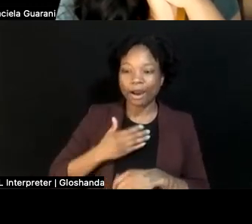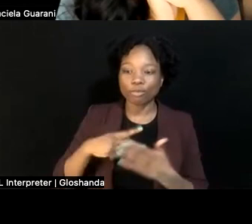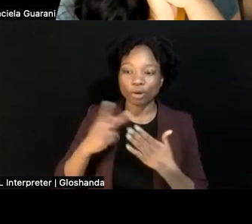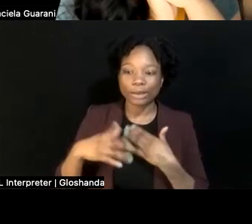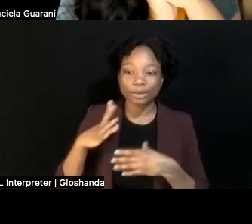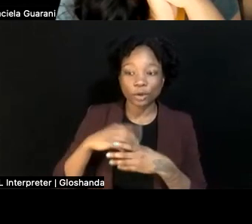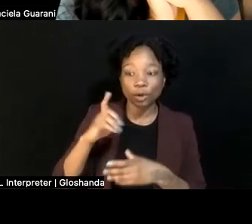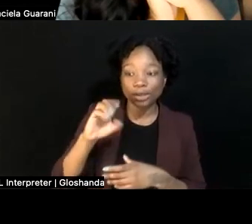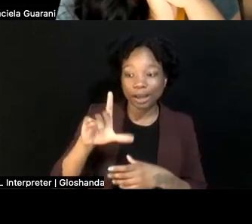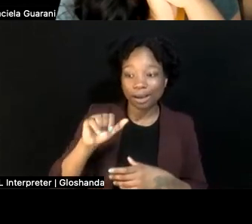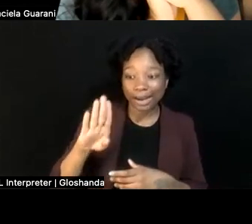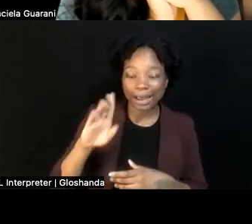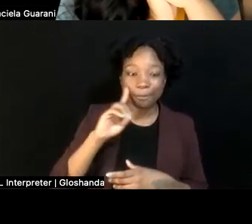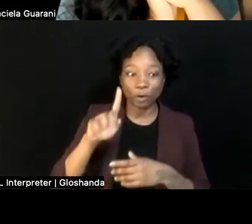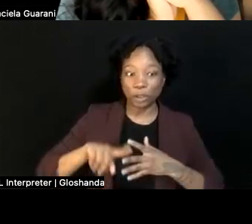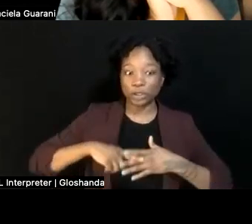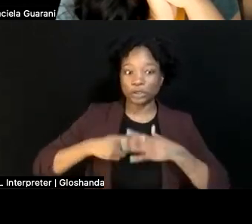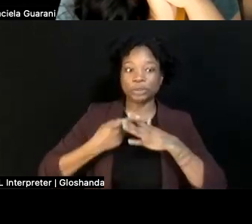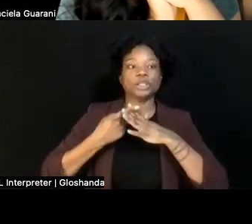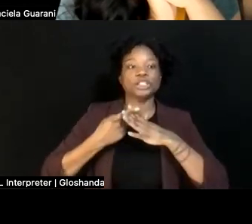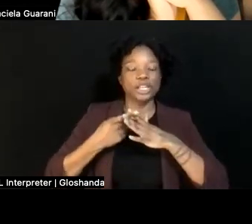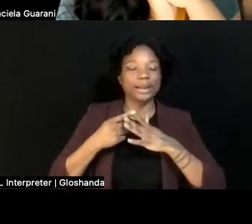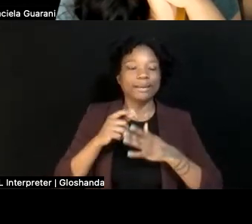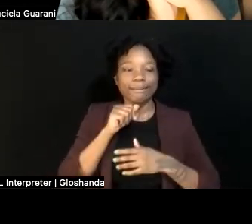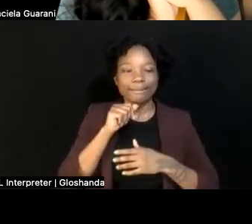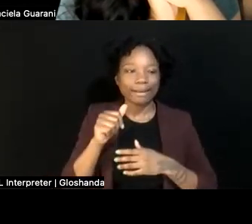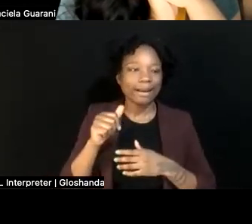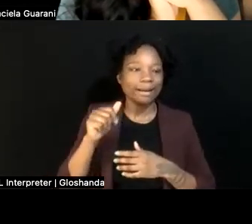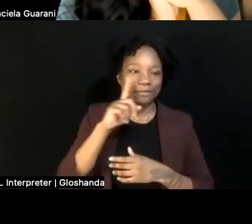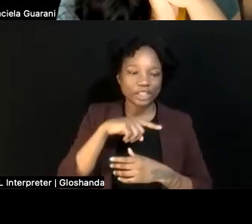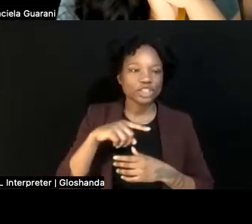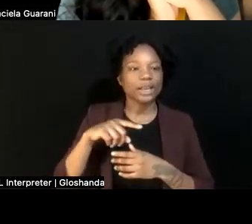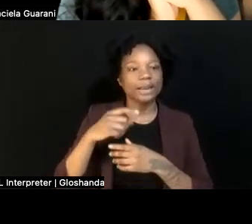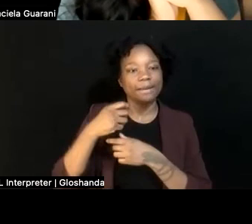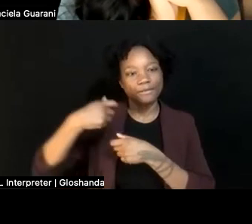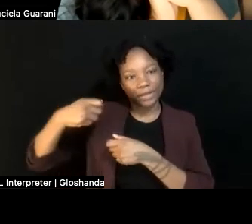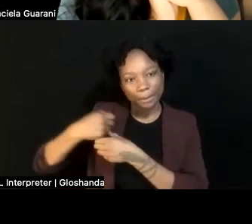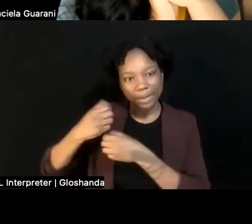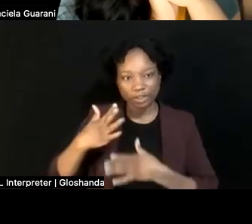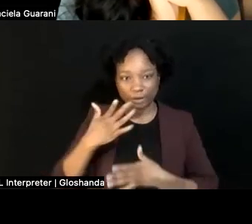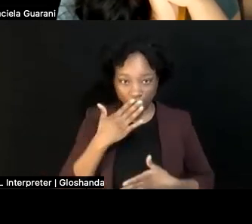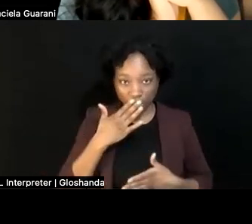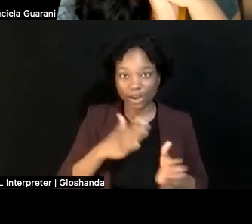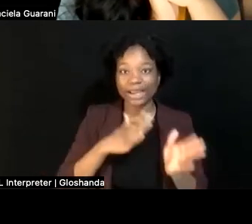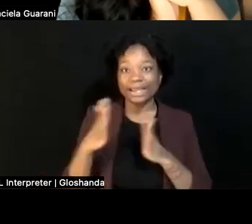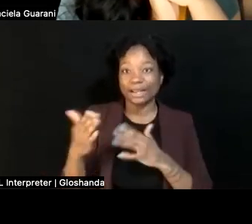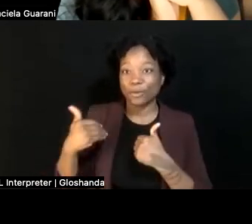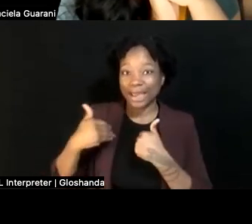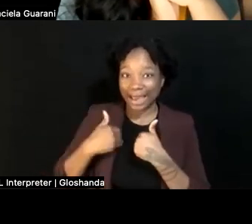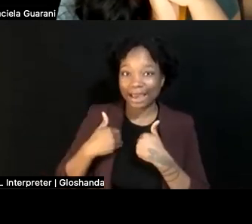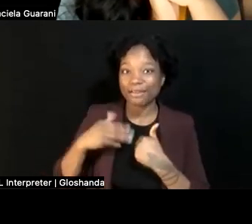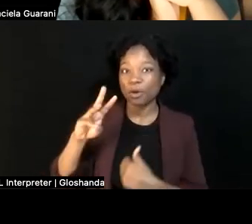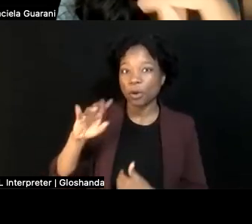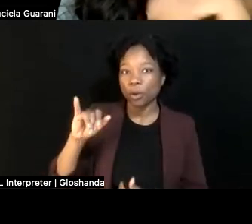nonfiction filmmakers of color and the William Greaves Research and Development Fund for mid-career filmmakers of color.